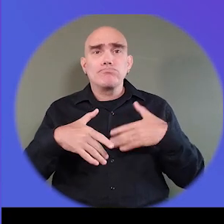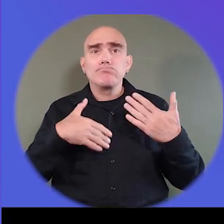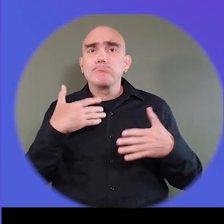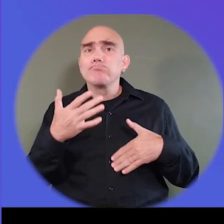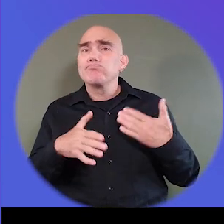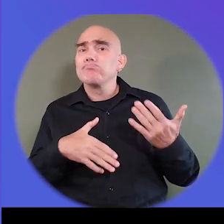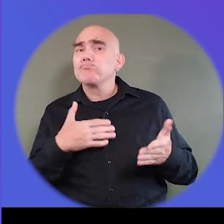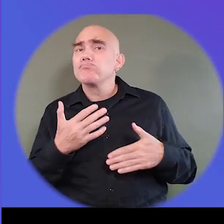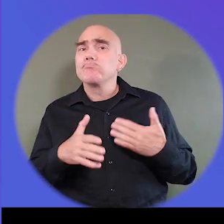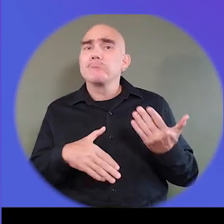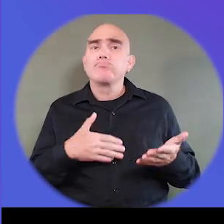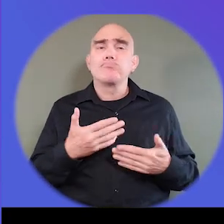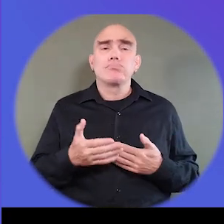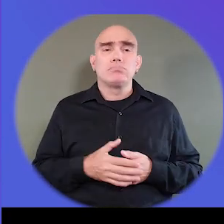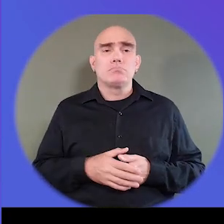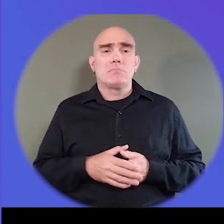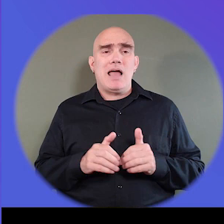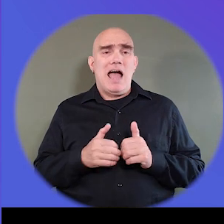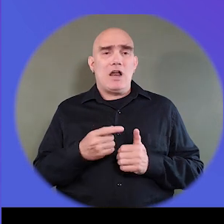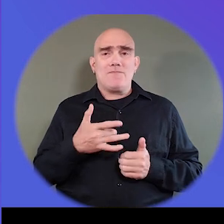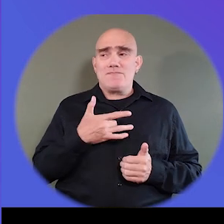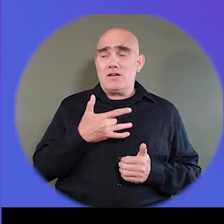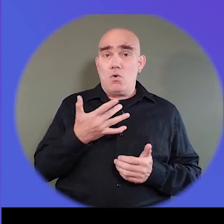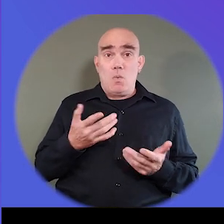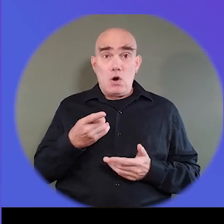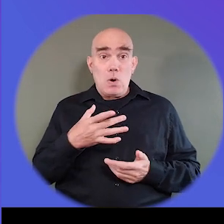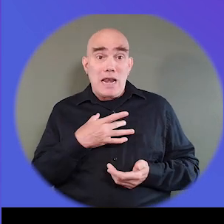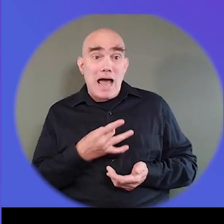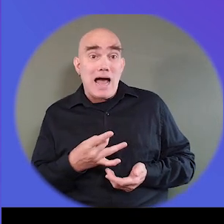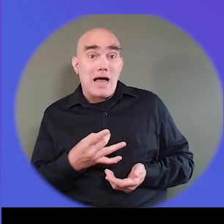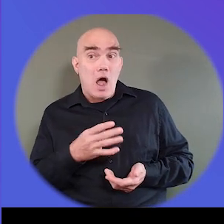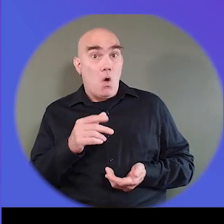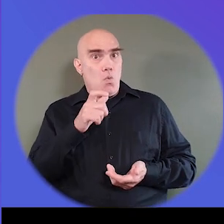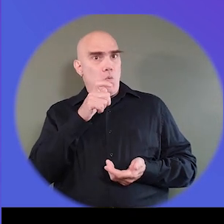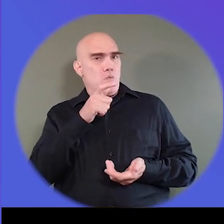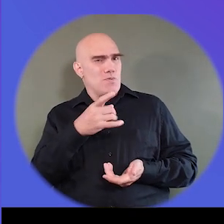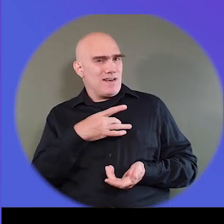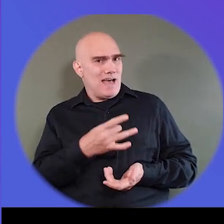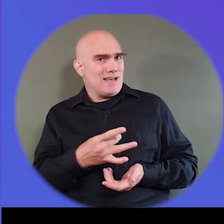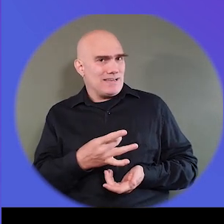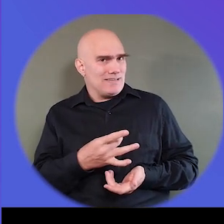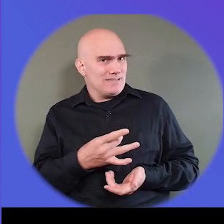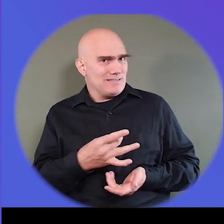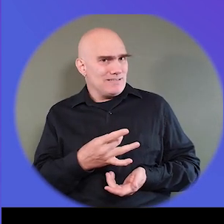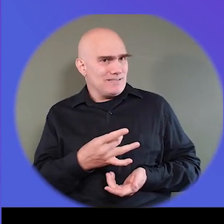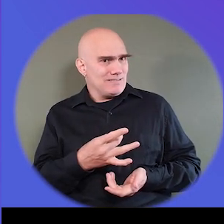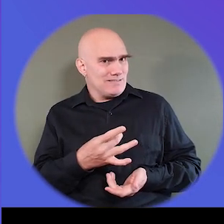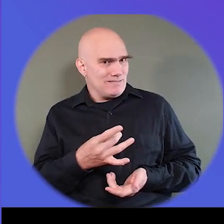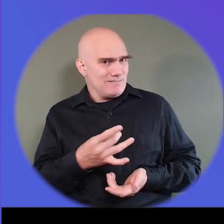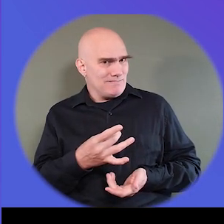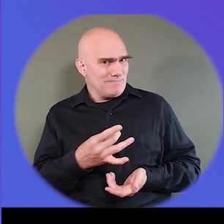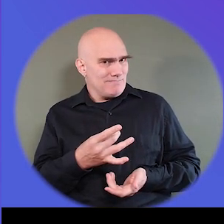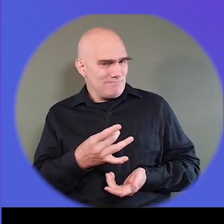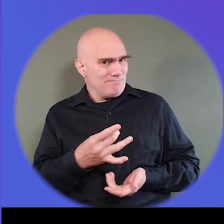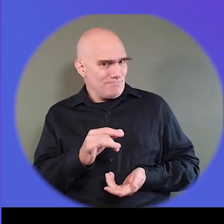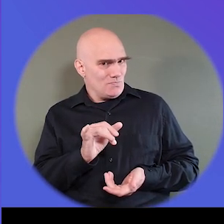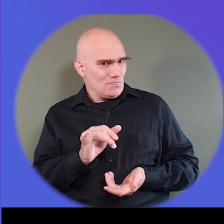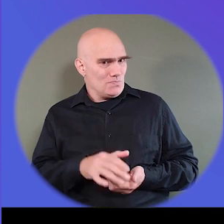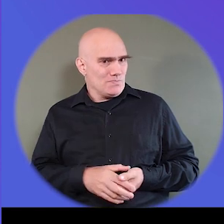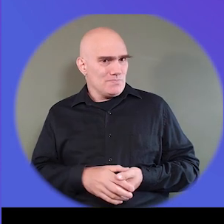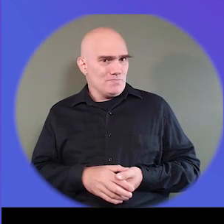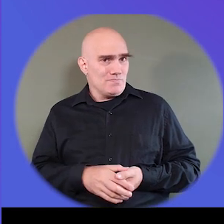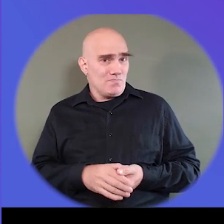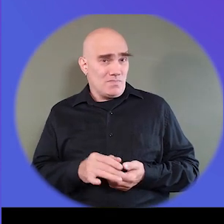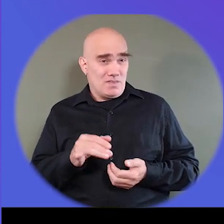discover as you go along. How you feel, what you like, and who you like.